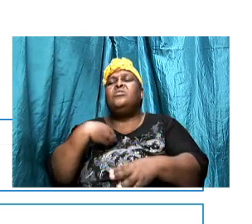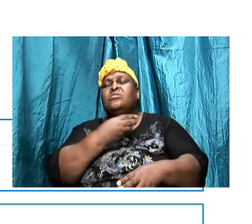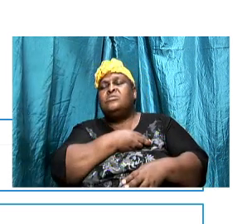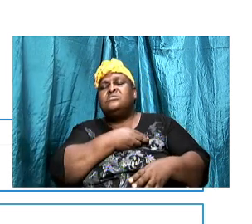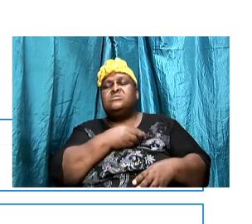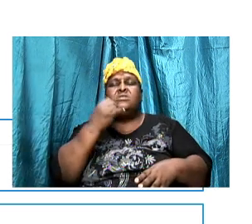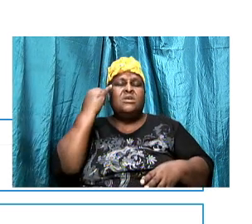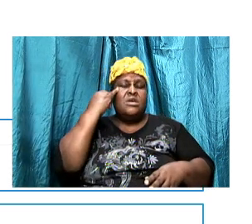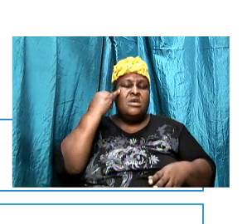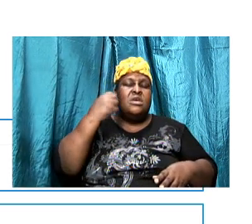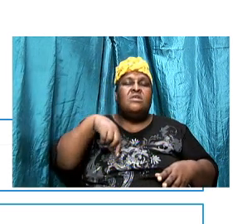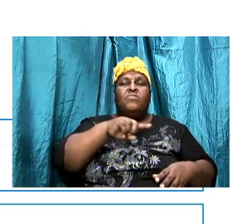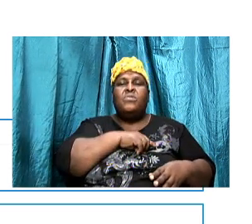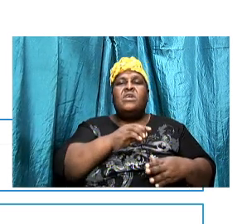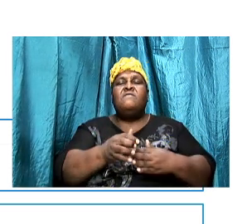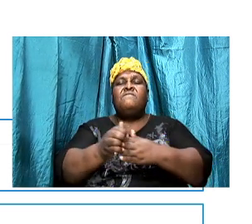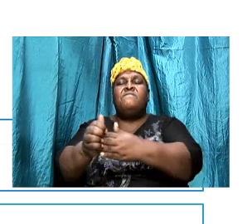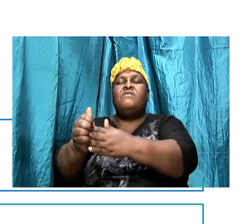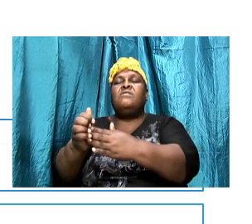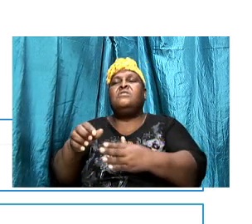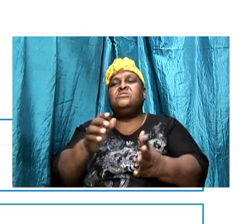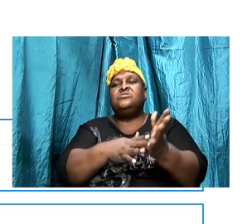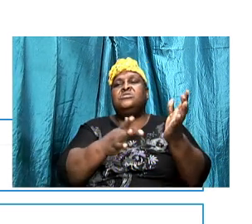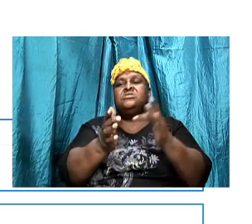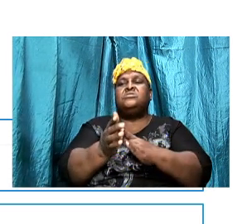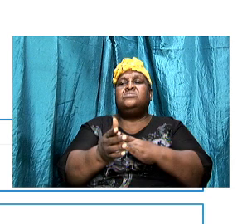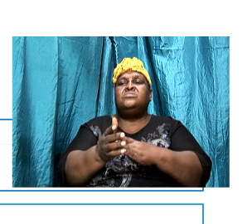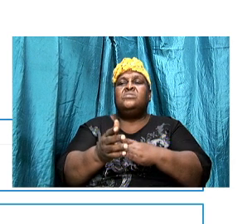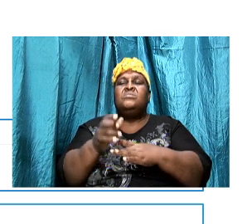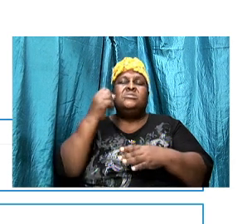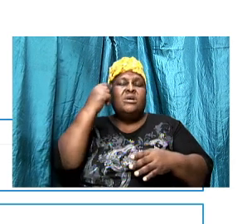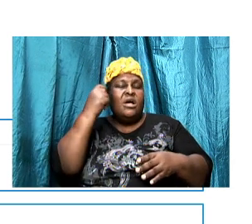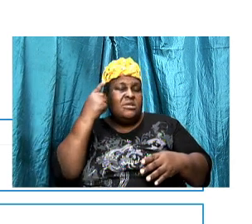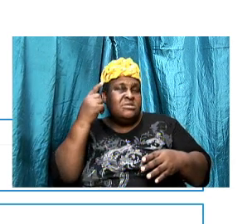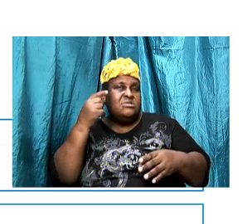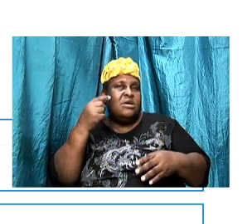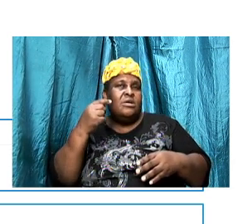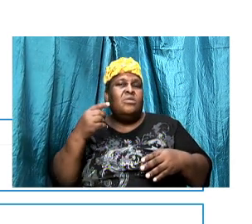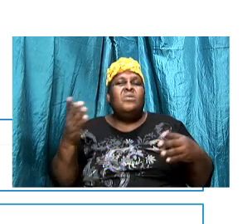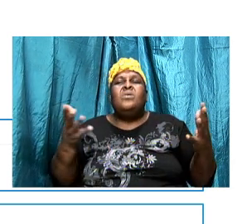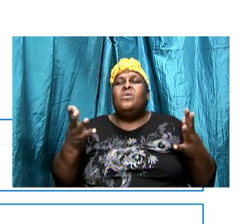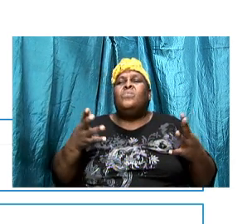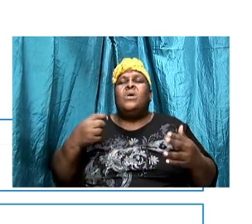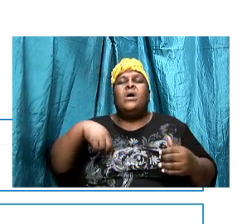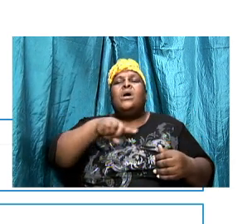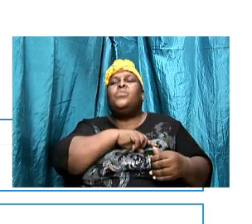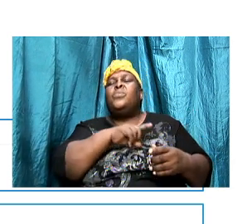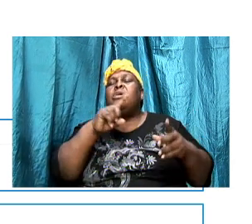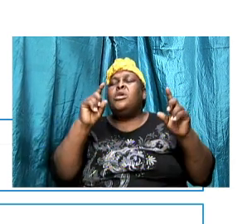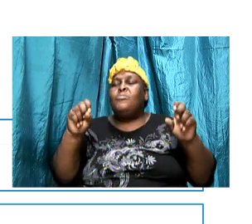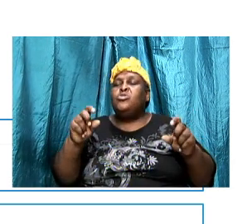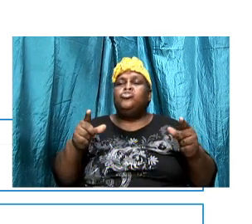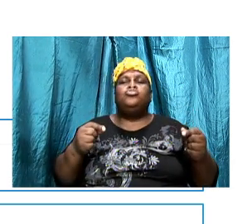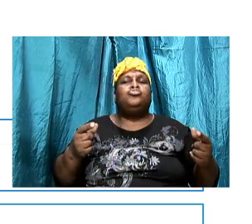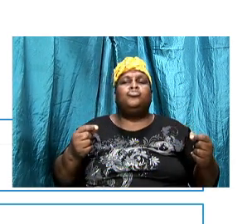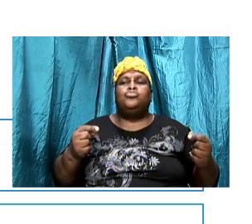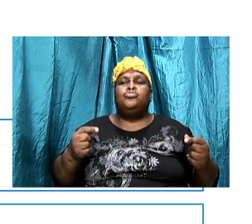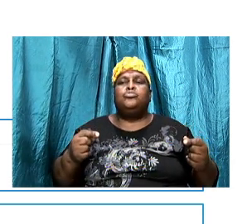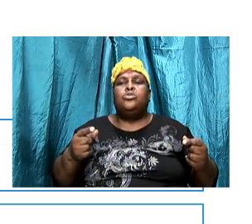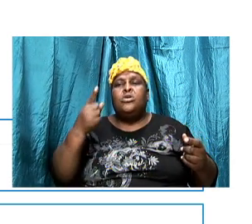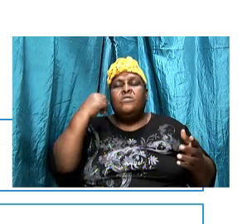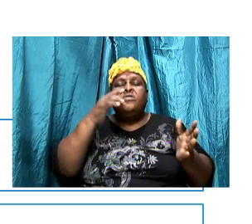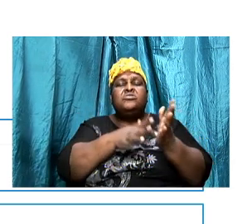understand what our effort and what our dedication should be, because Christ, he gave us